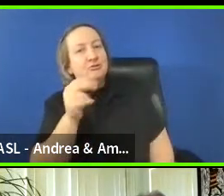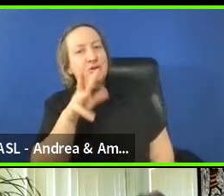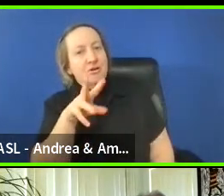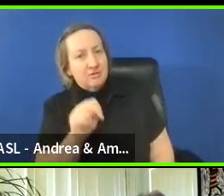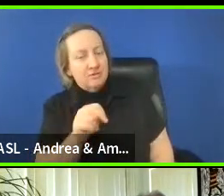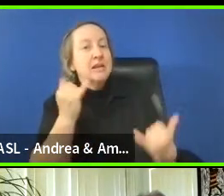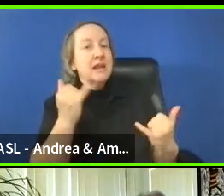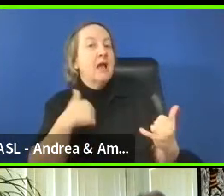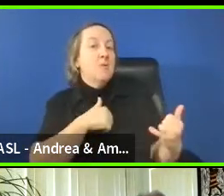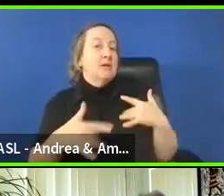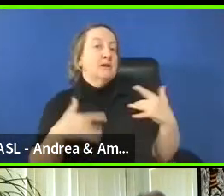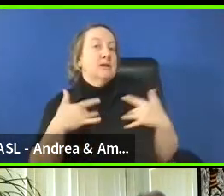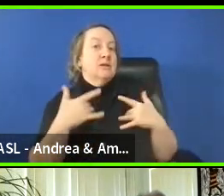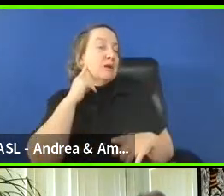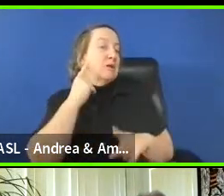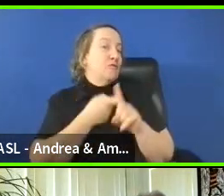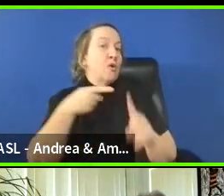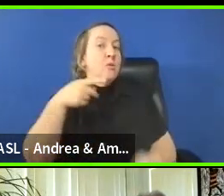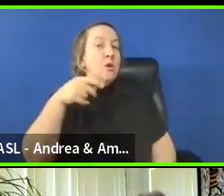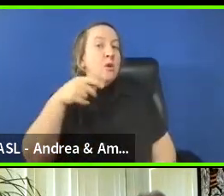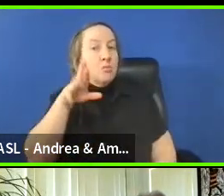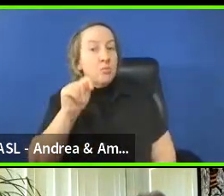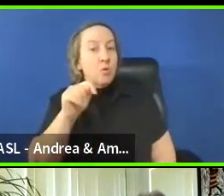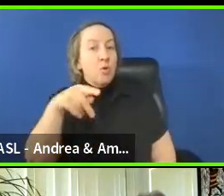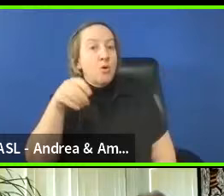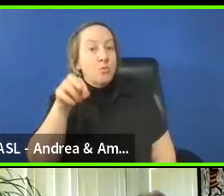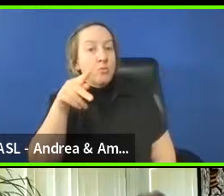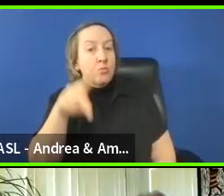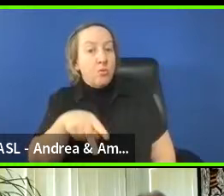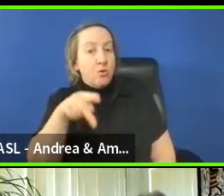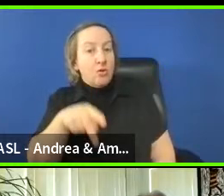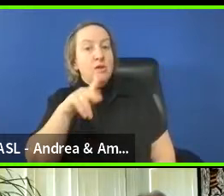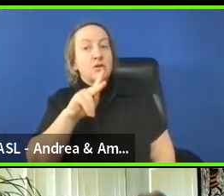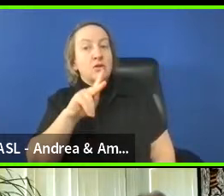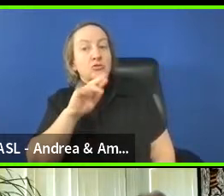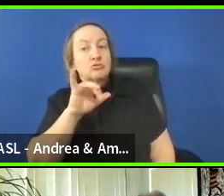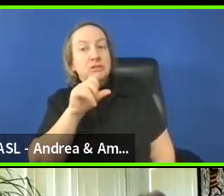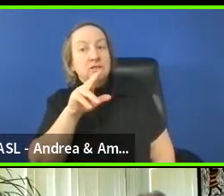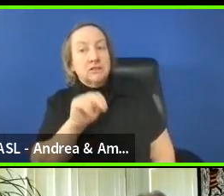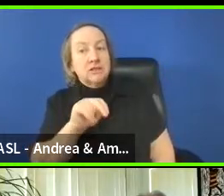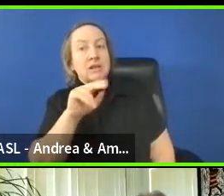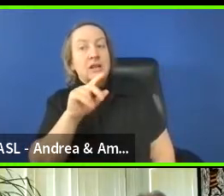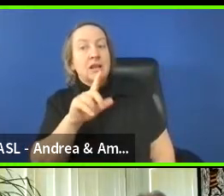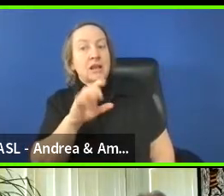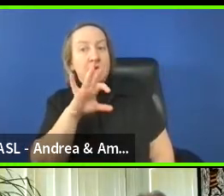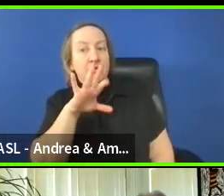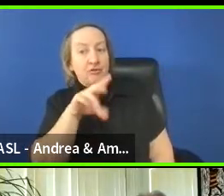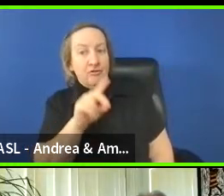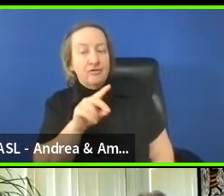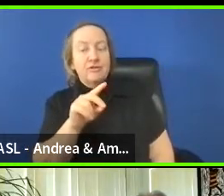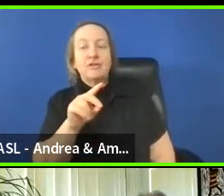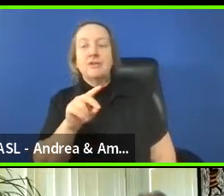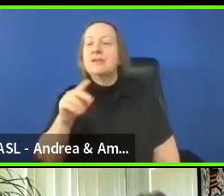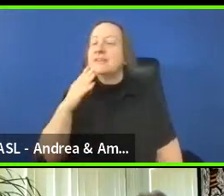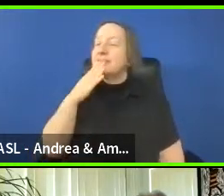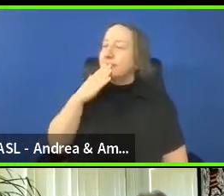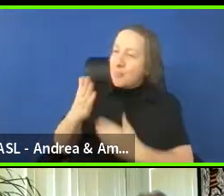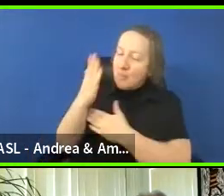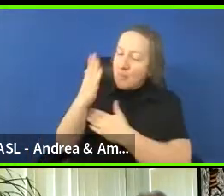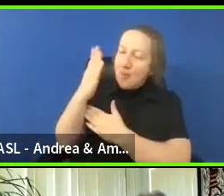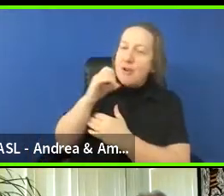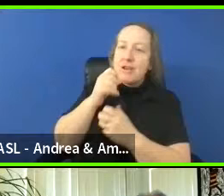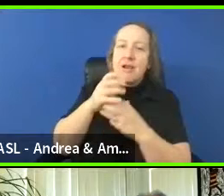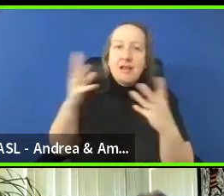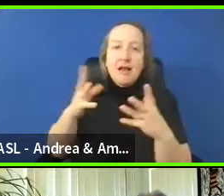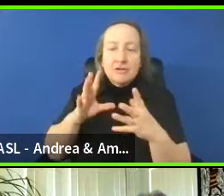excited to hear from the Port of Portland, Kristen Leonard. Good morning. Not a lot to report, but just look forward